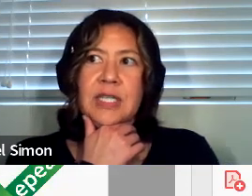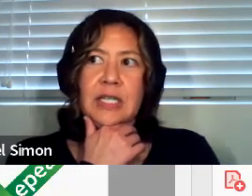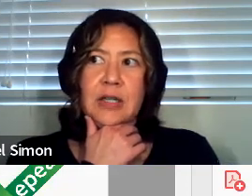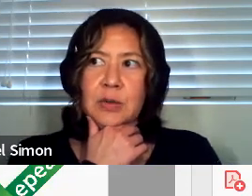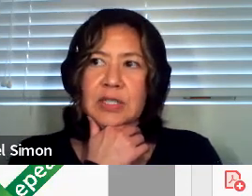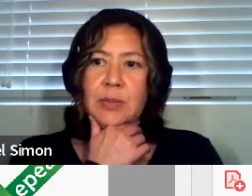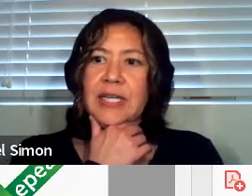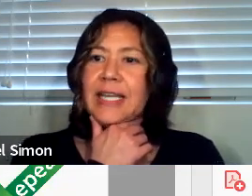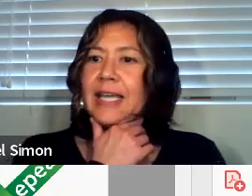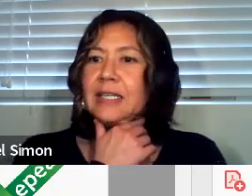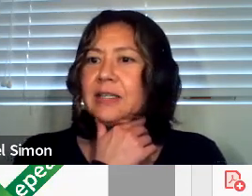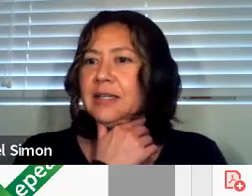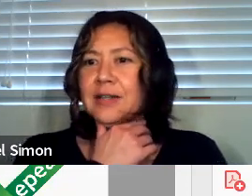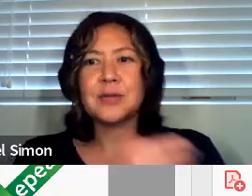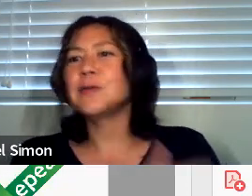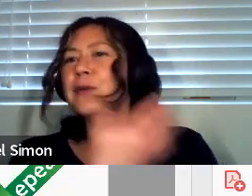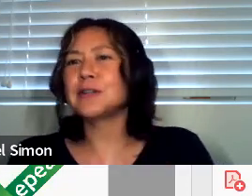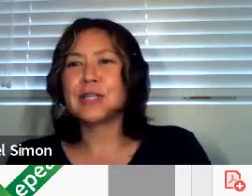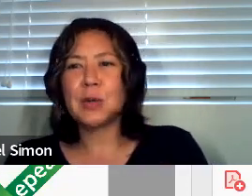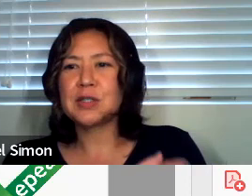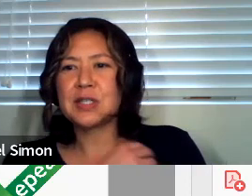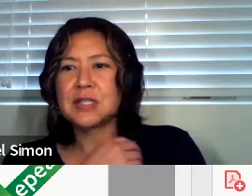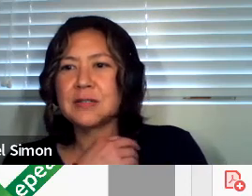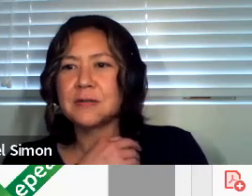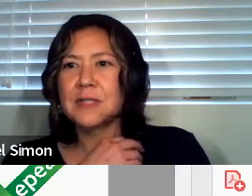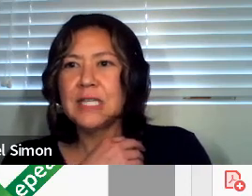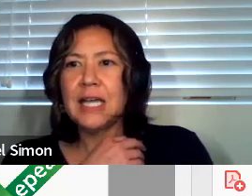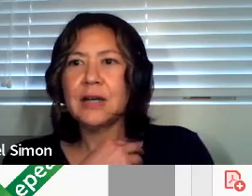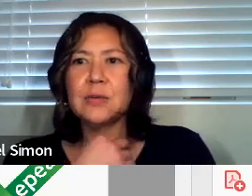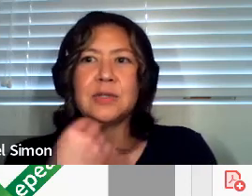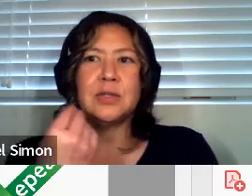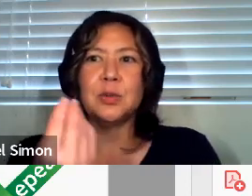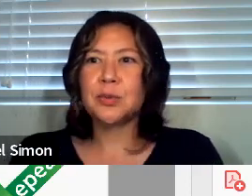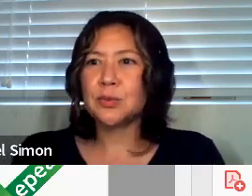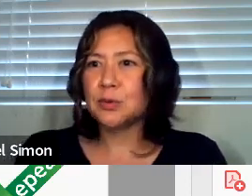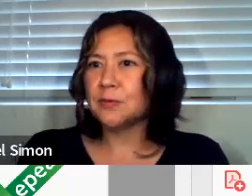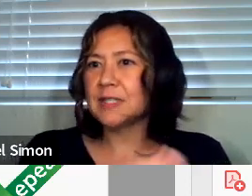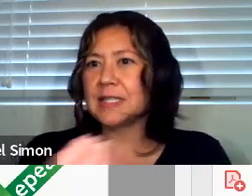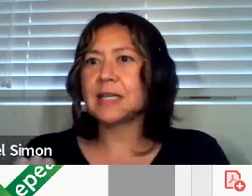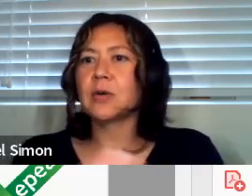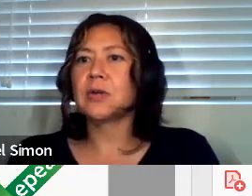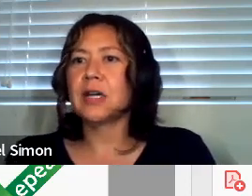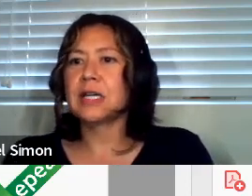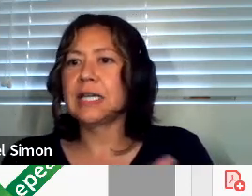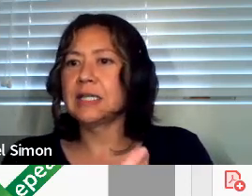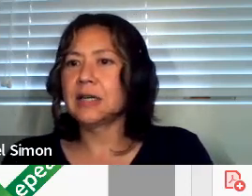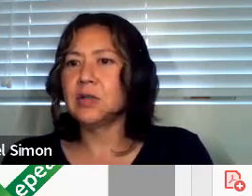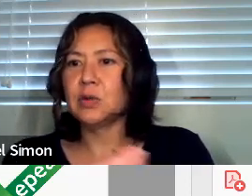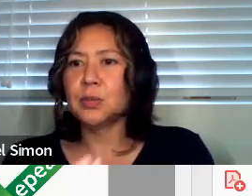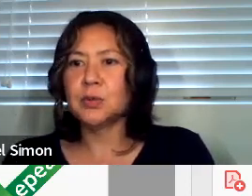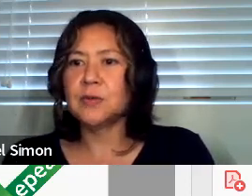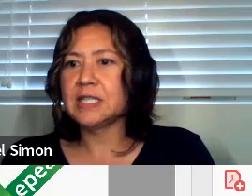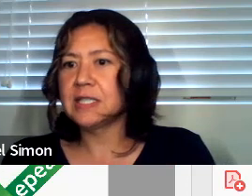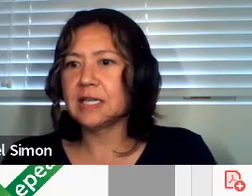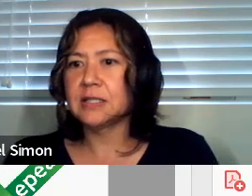wouldn't be included. But again, those overarching questions of how do you prove it's there or not, and how